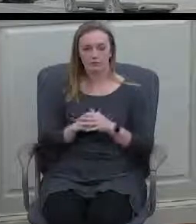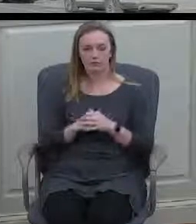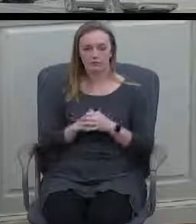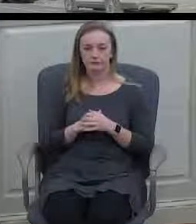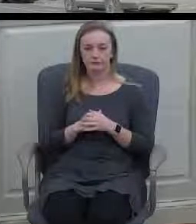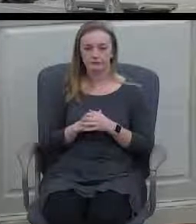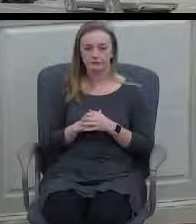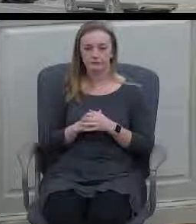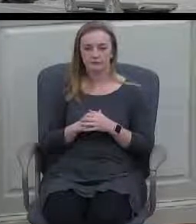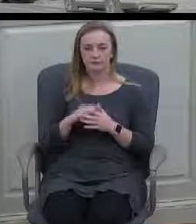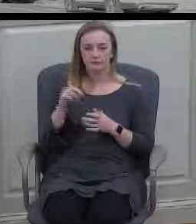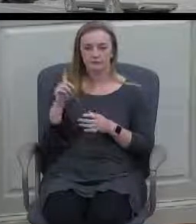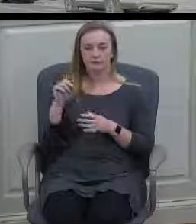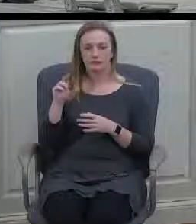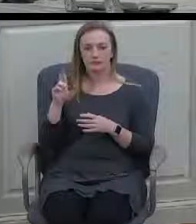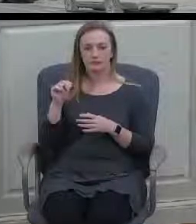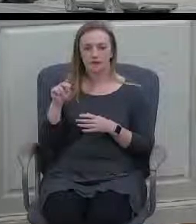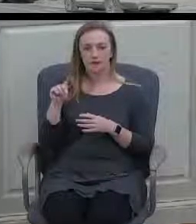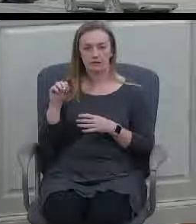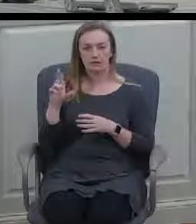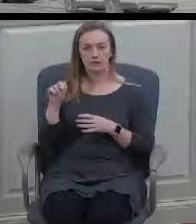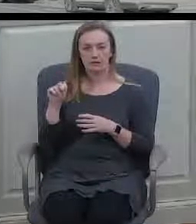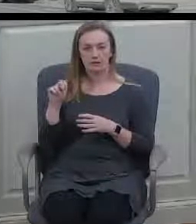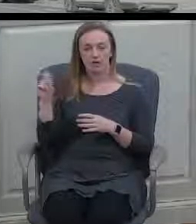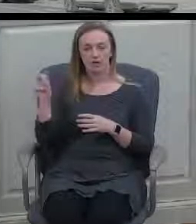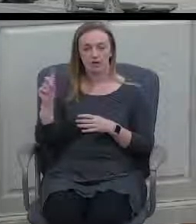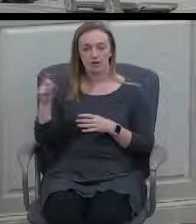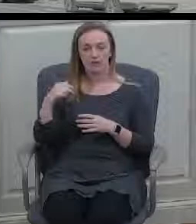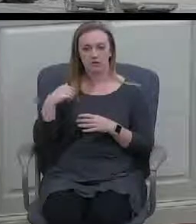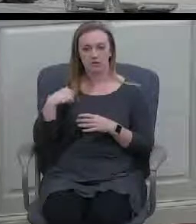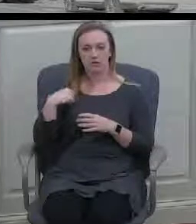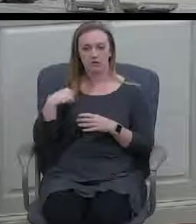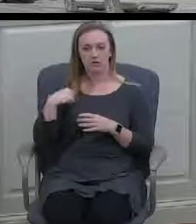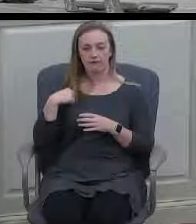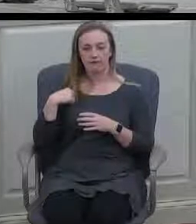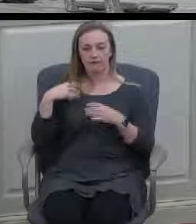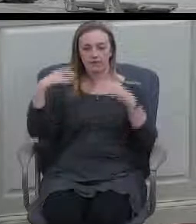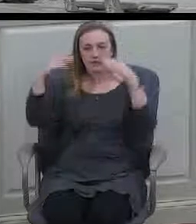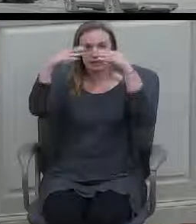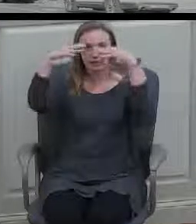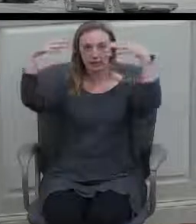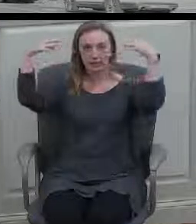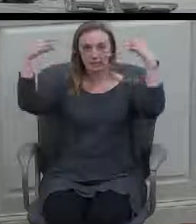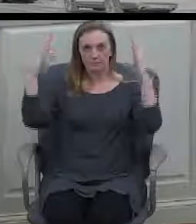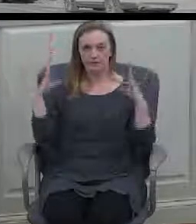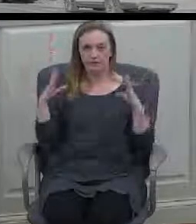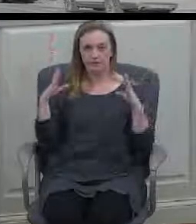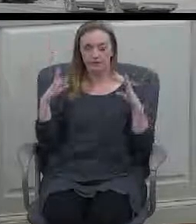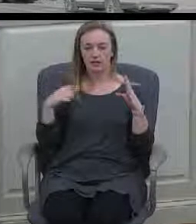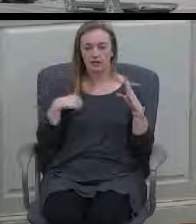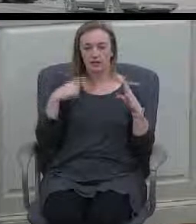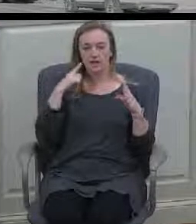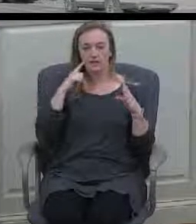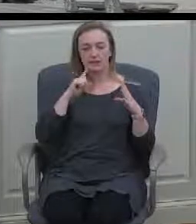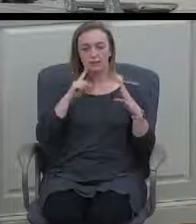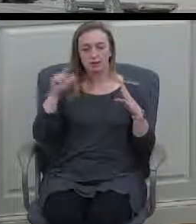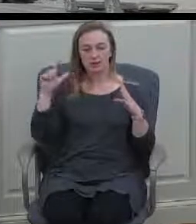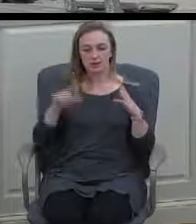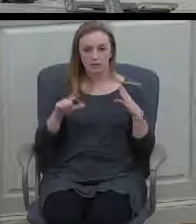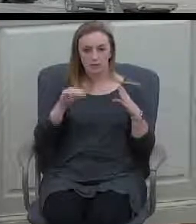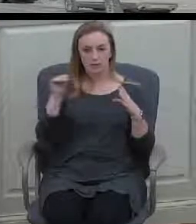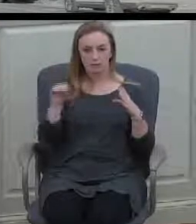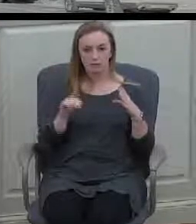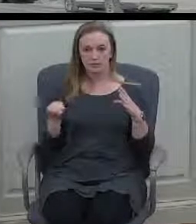in downtown Danville, I don't know the percent off the top of my head, but it's a fairly low percent of